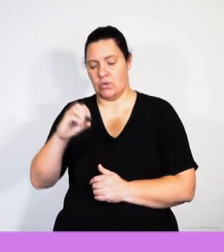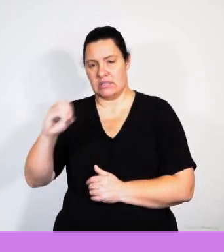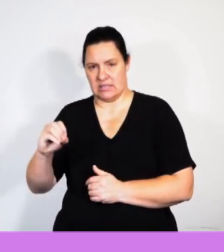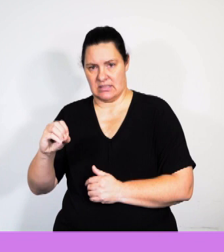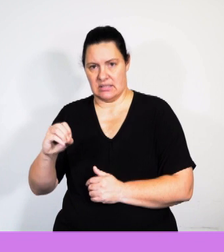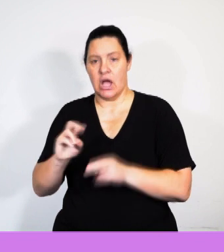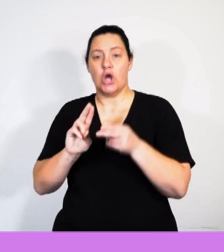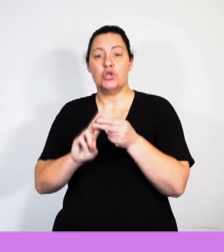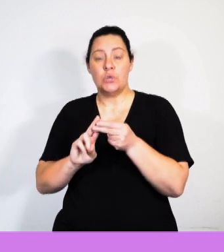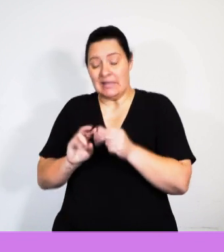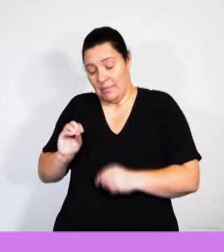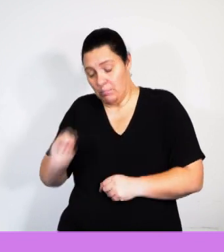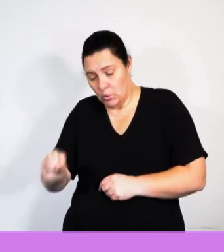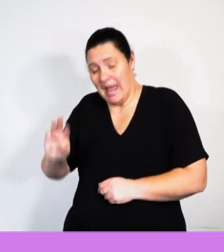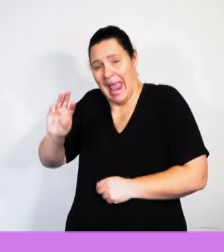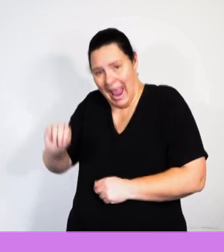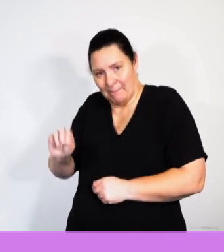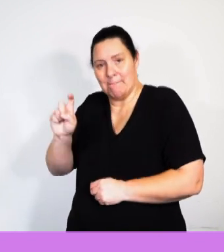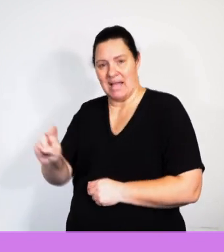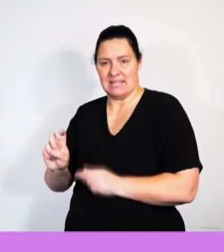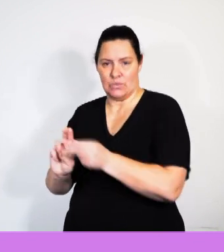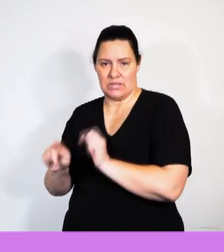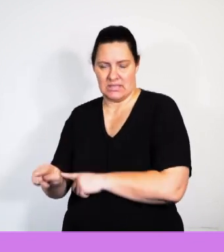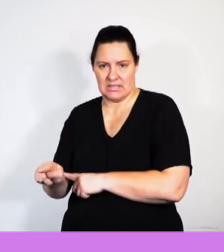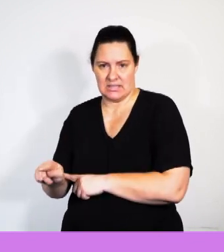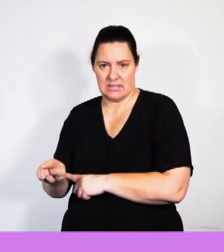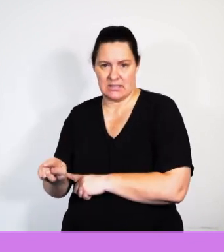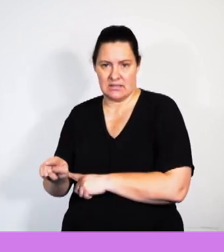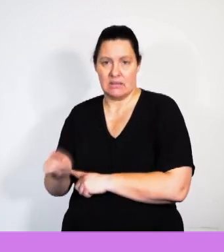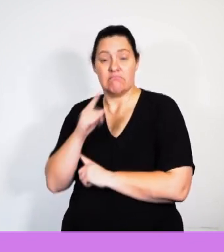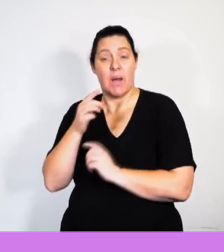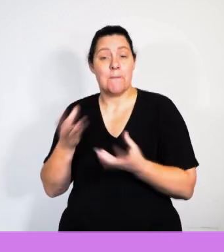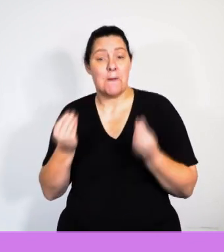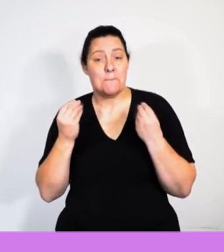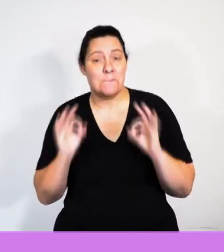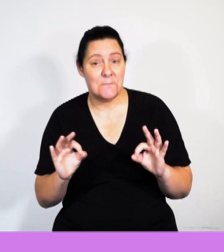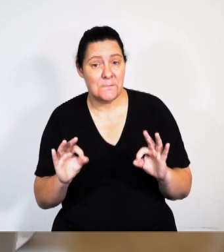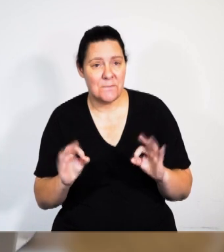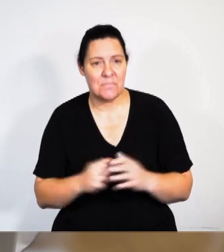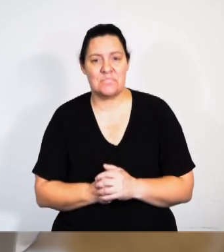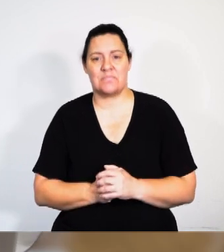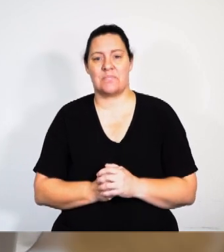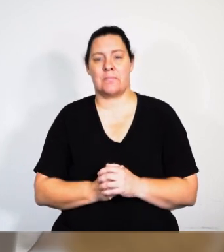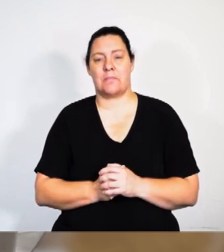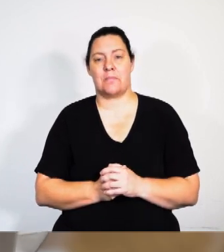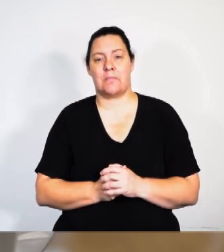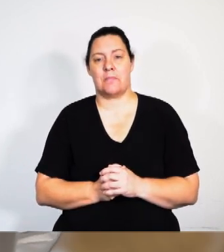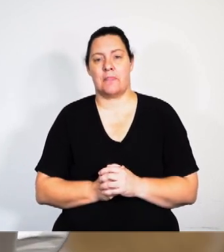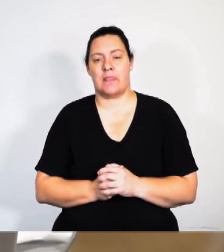30,000. The unit has changed now to be meters. I'm sure you also got this one correctly